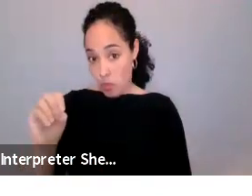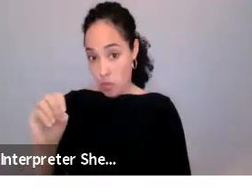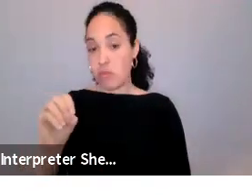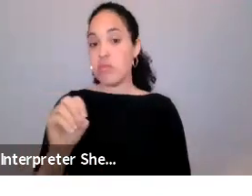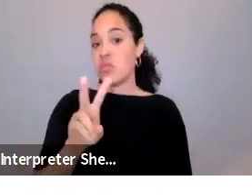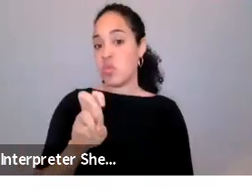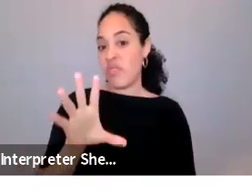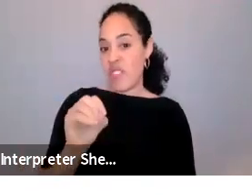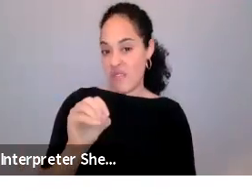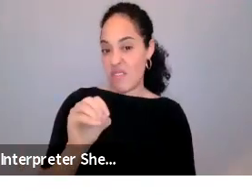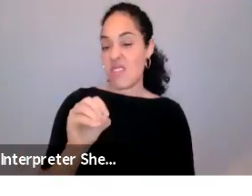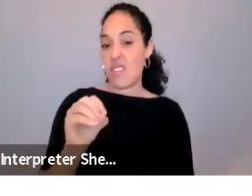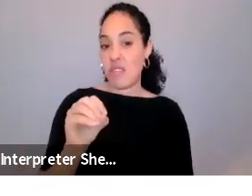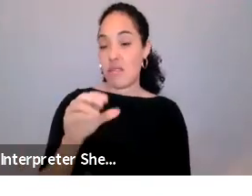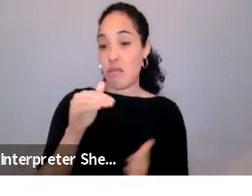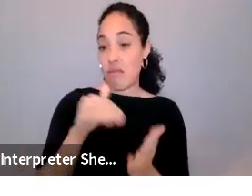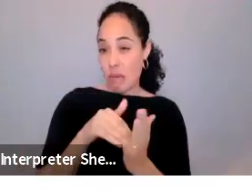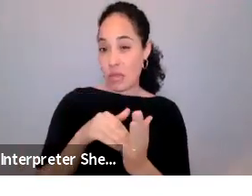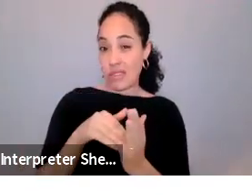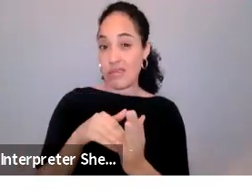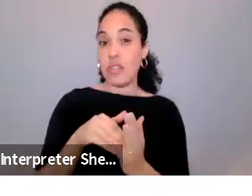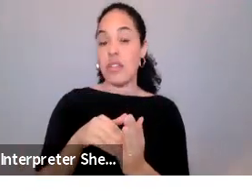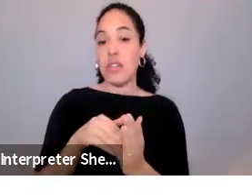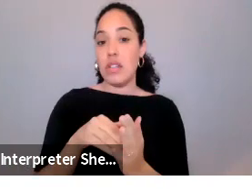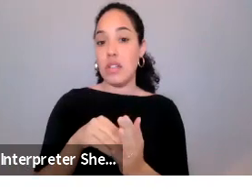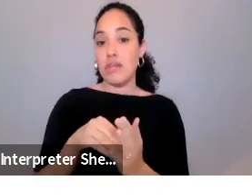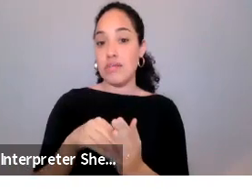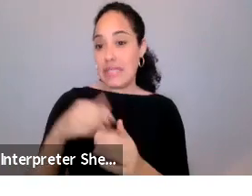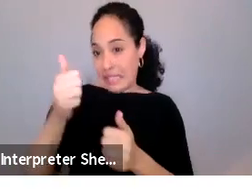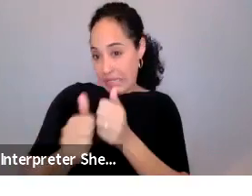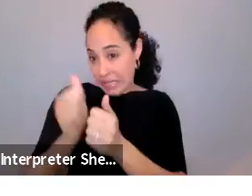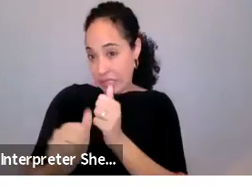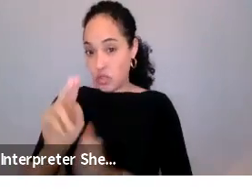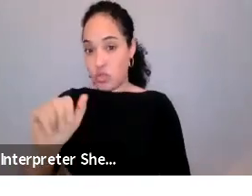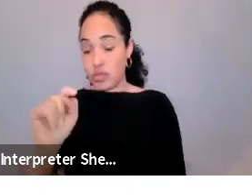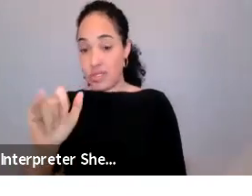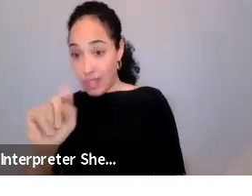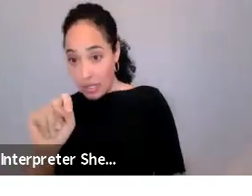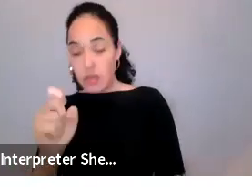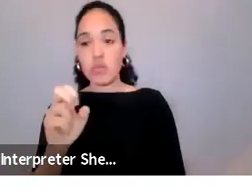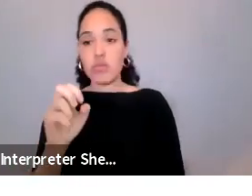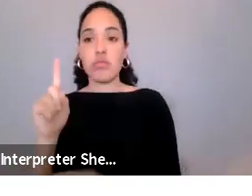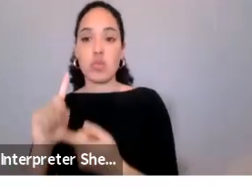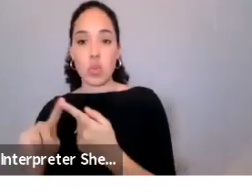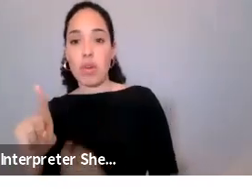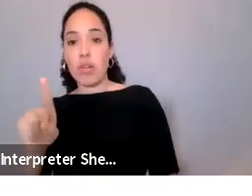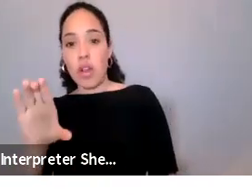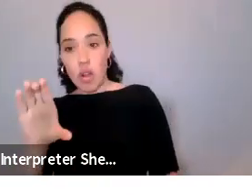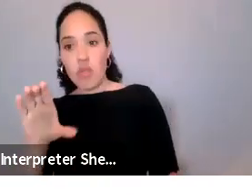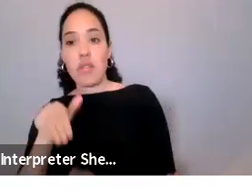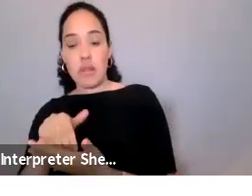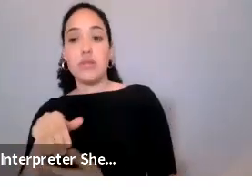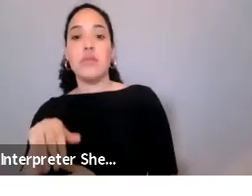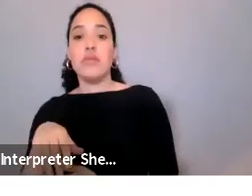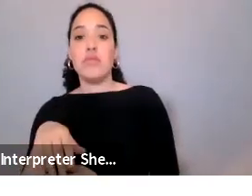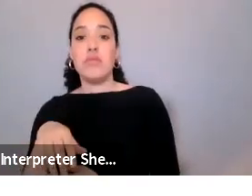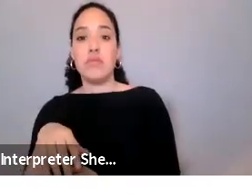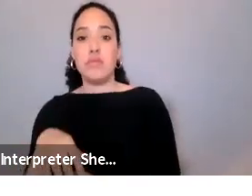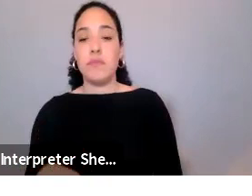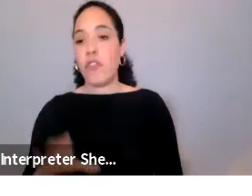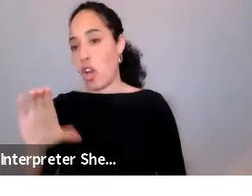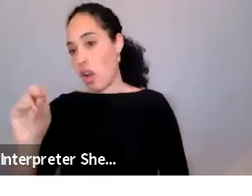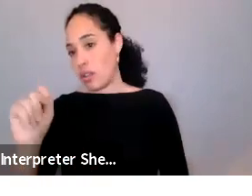Private flood insurance may be available. If the NFIP maximum limits are not adequate for your property, private flood